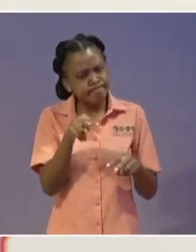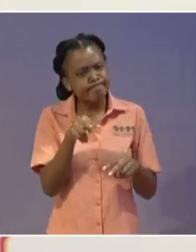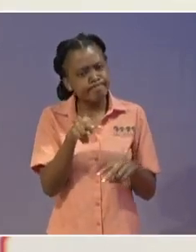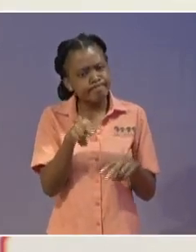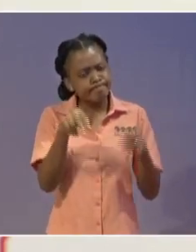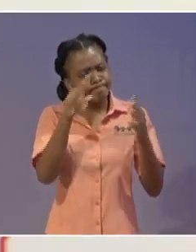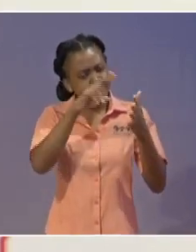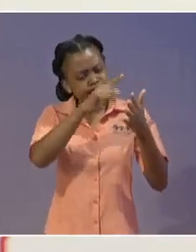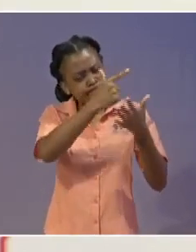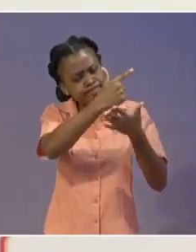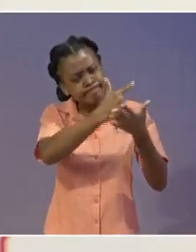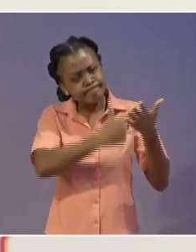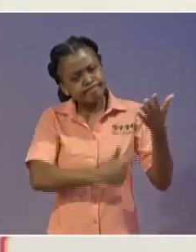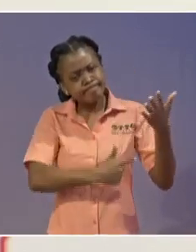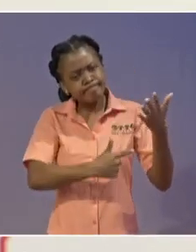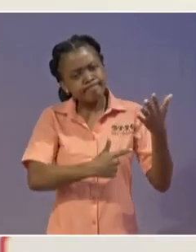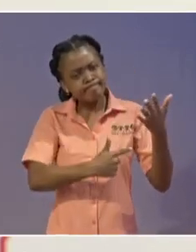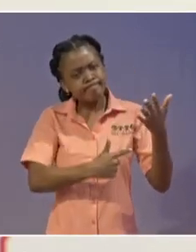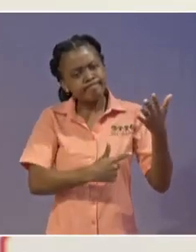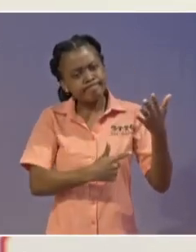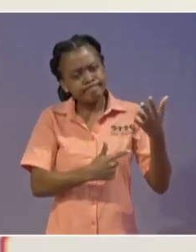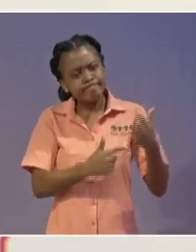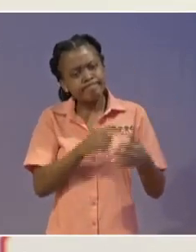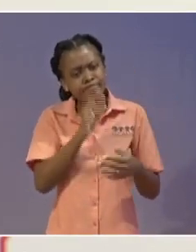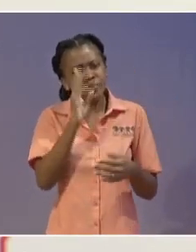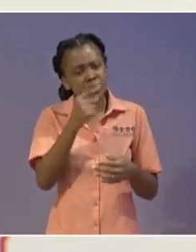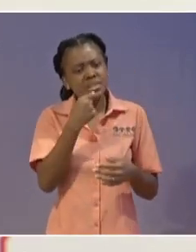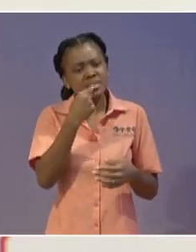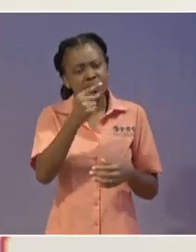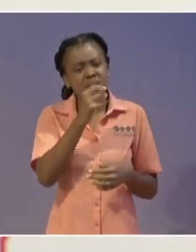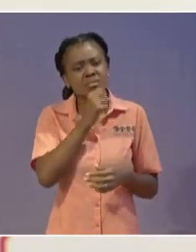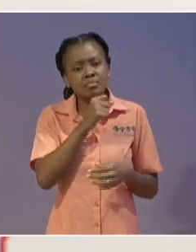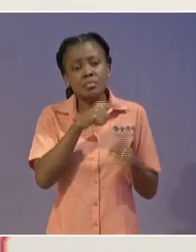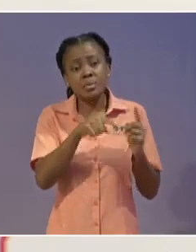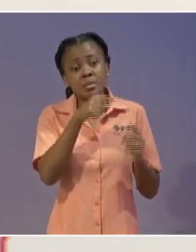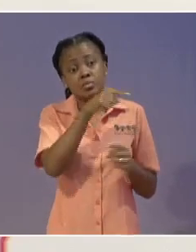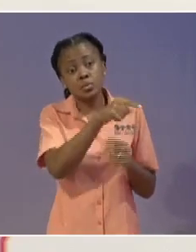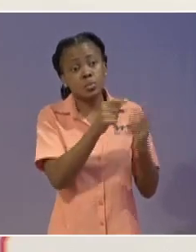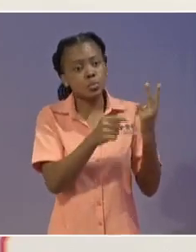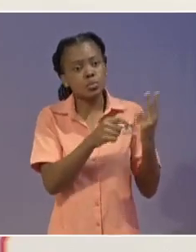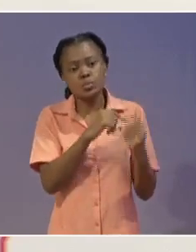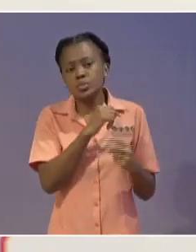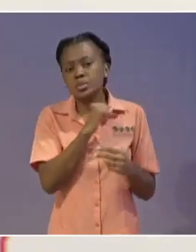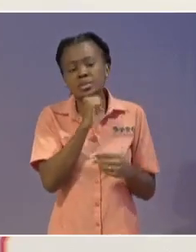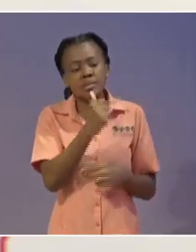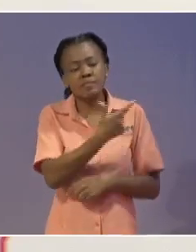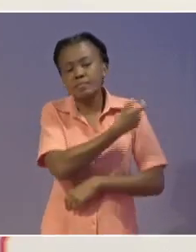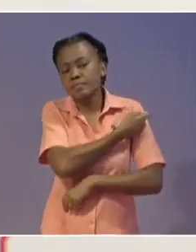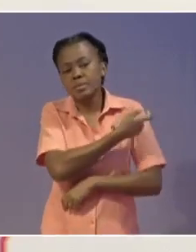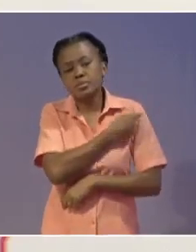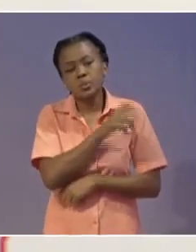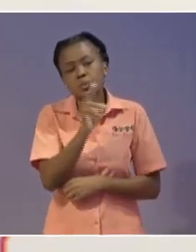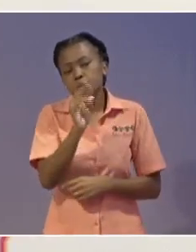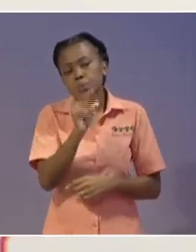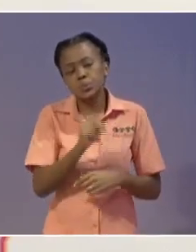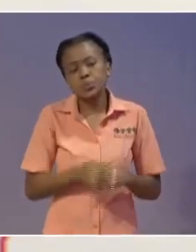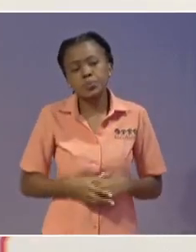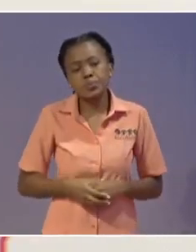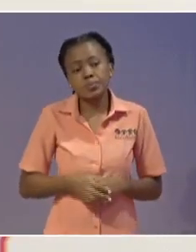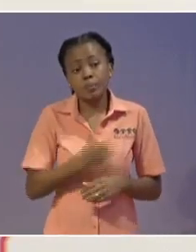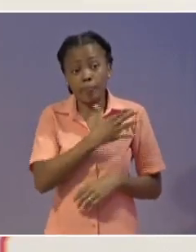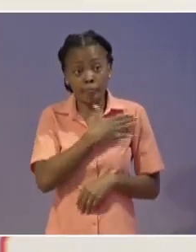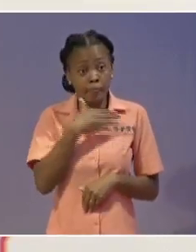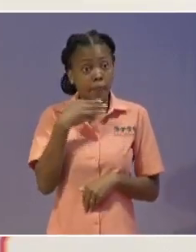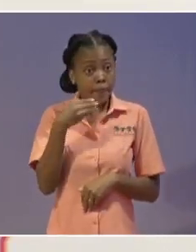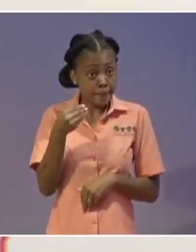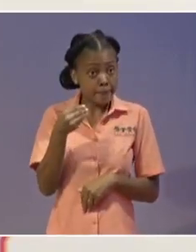their details, but they were not vaccinated. Also confirming that they do